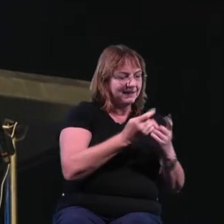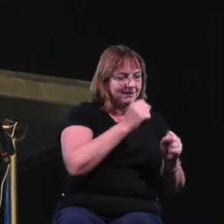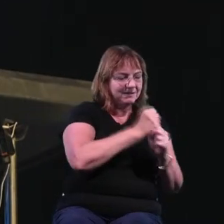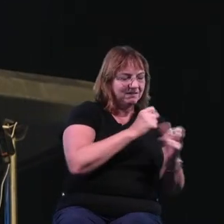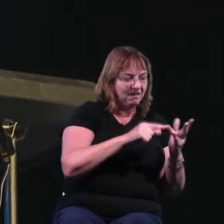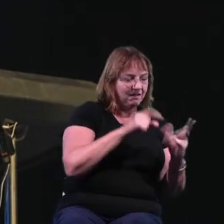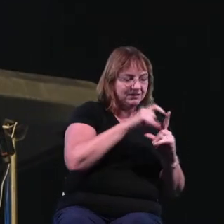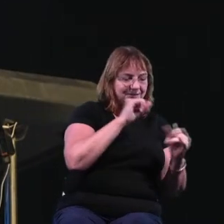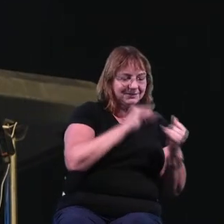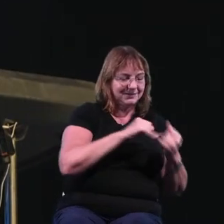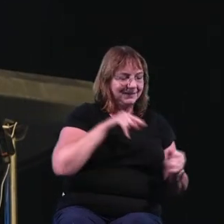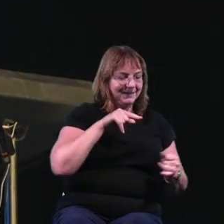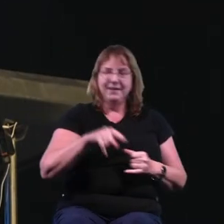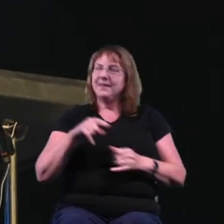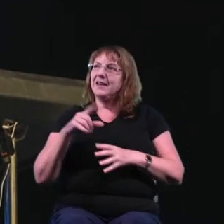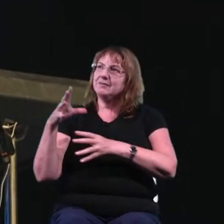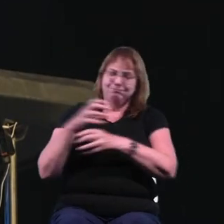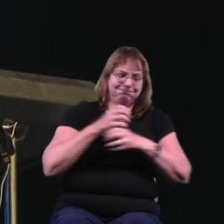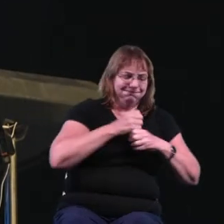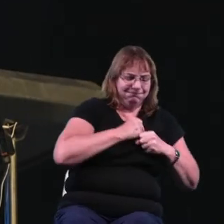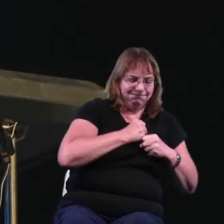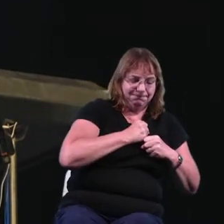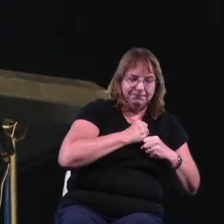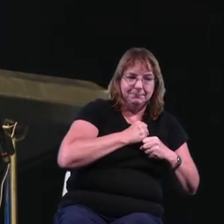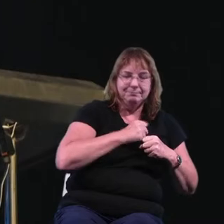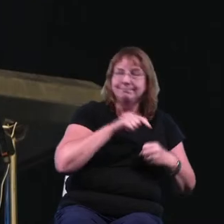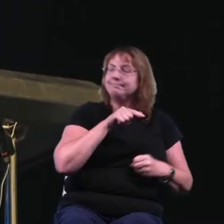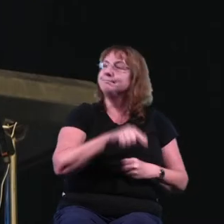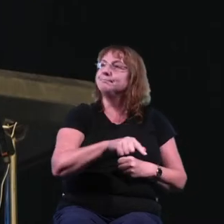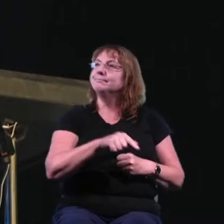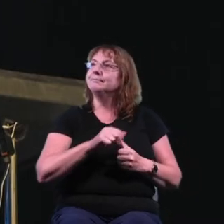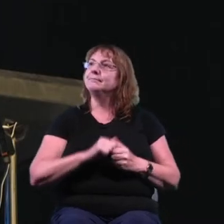is that claims your allegiance.